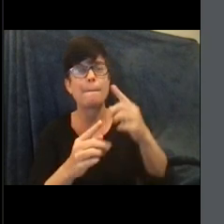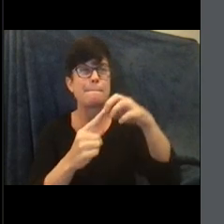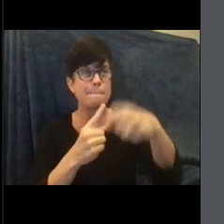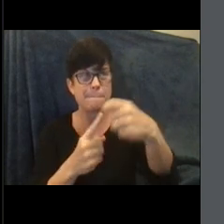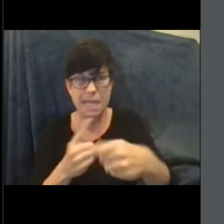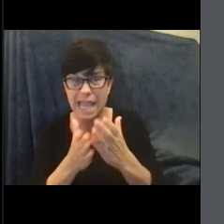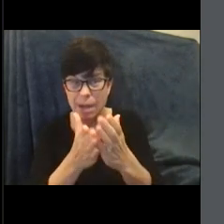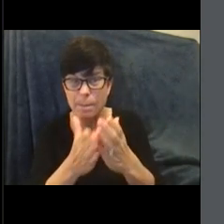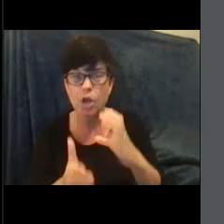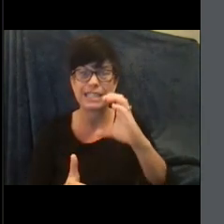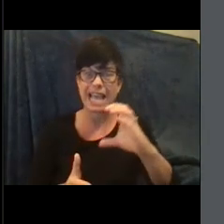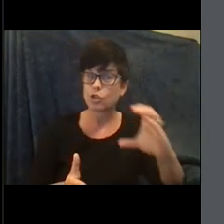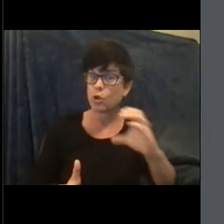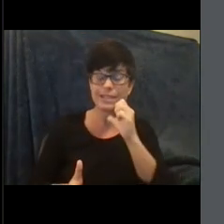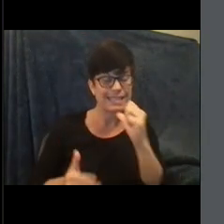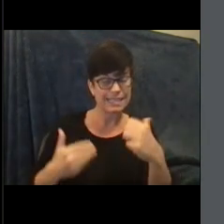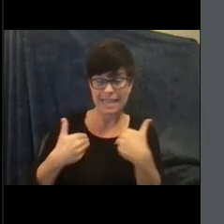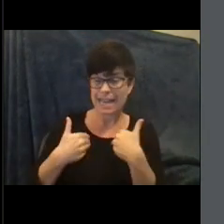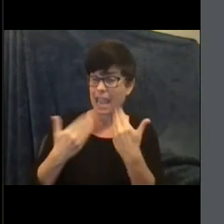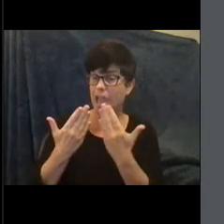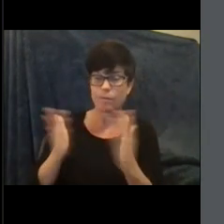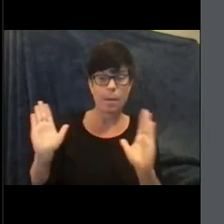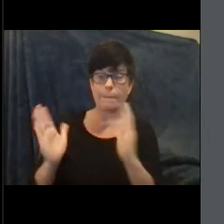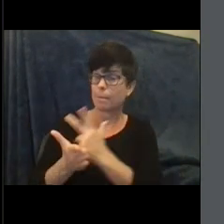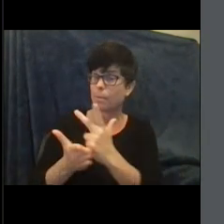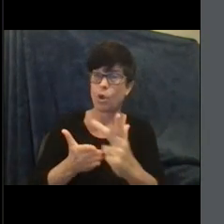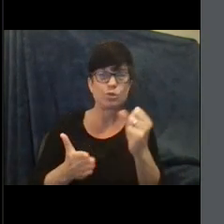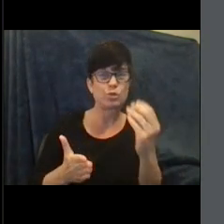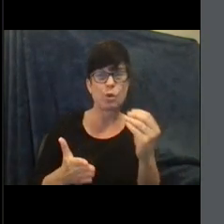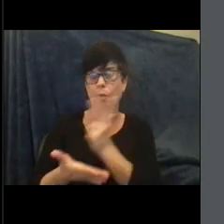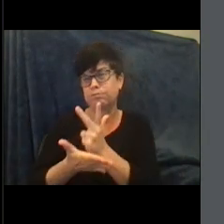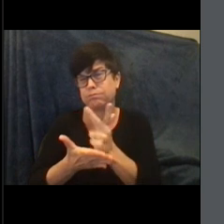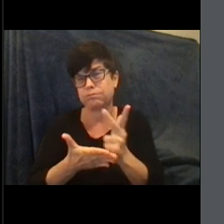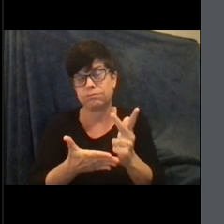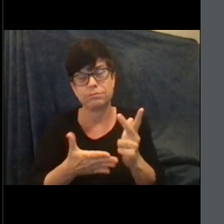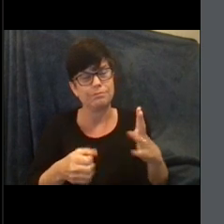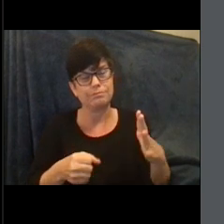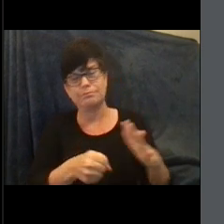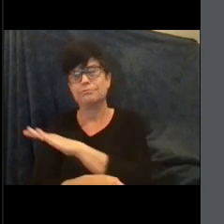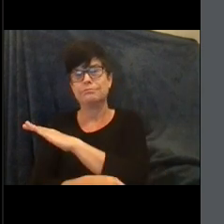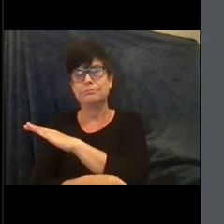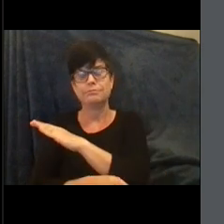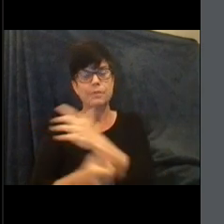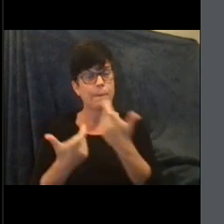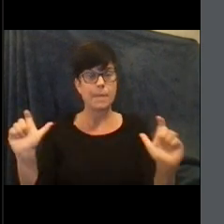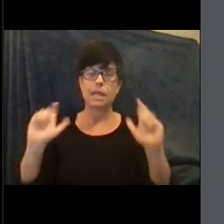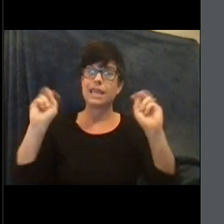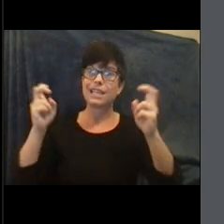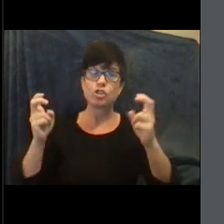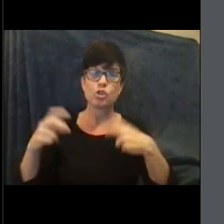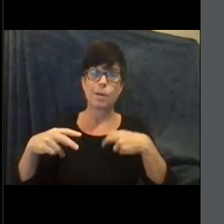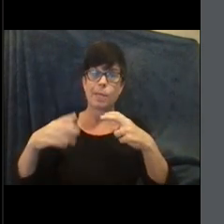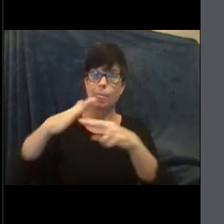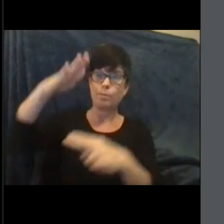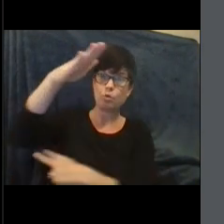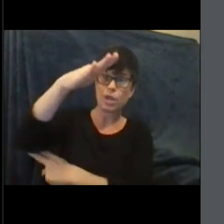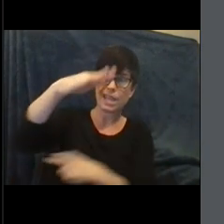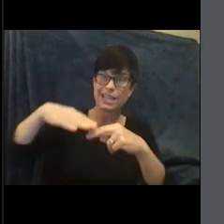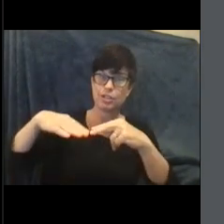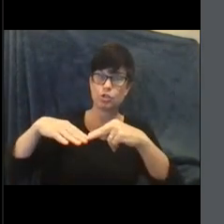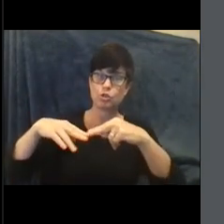doesn't have public parking, and so consequently, the parking is a huge issue. And then when the bridge goes up on Ocean Avenue, it